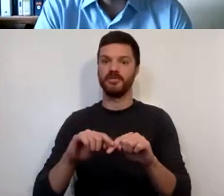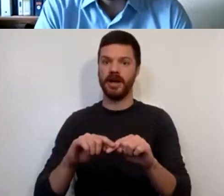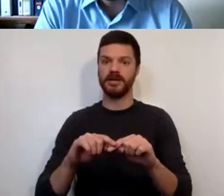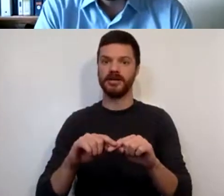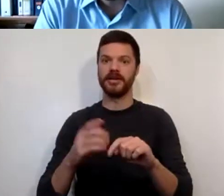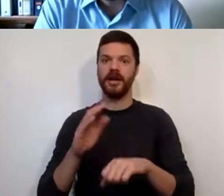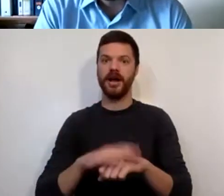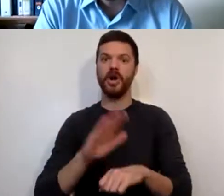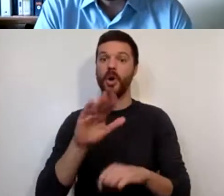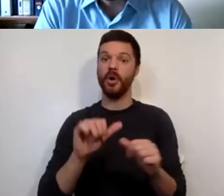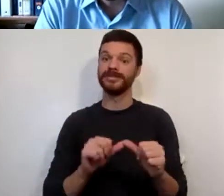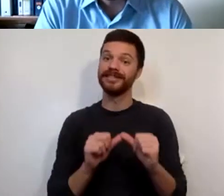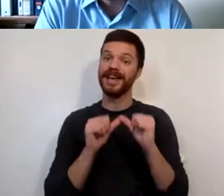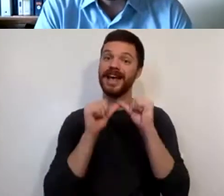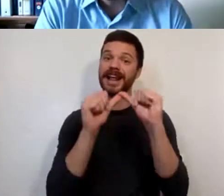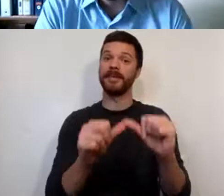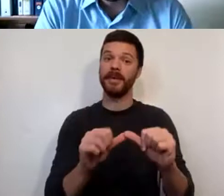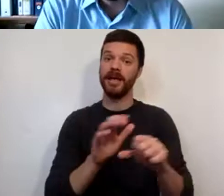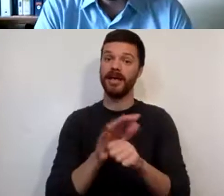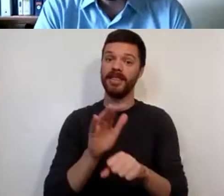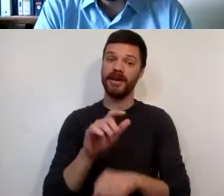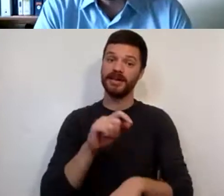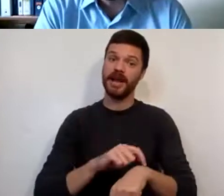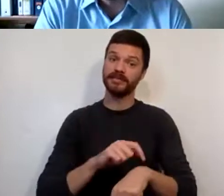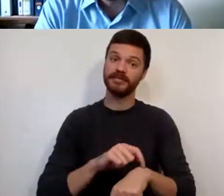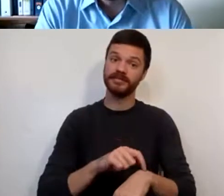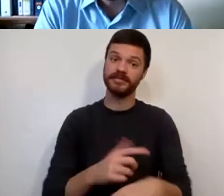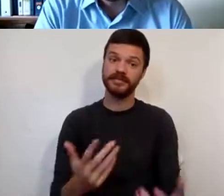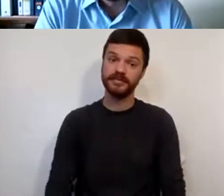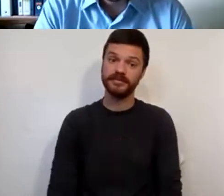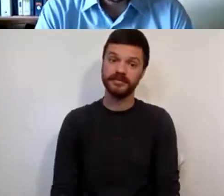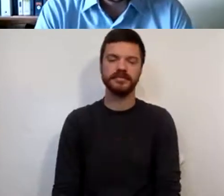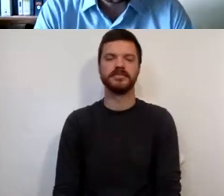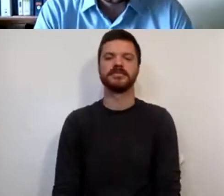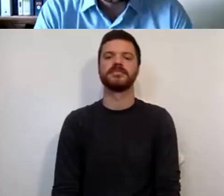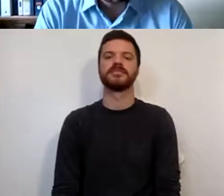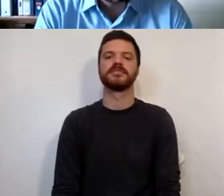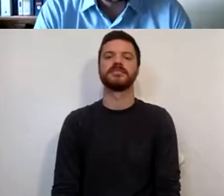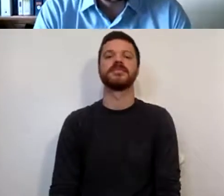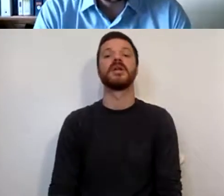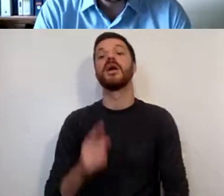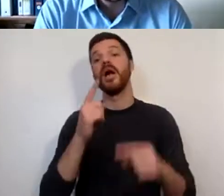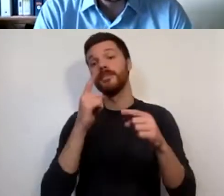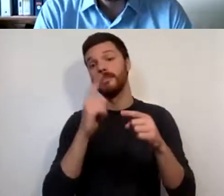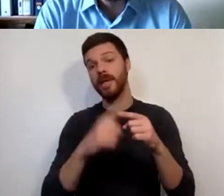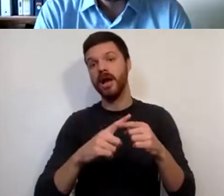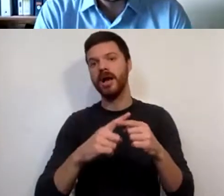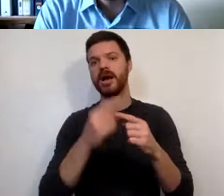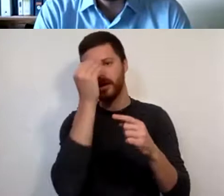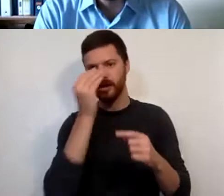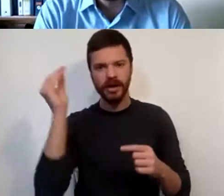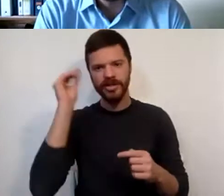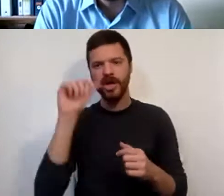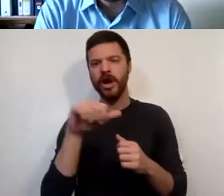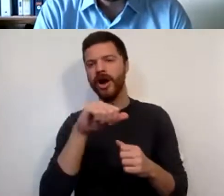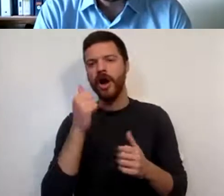sustain this over a sufficient period of time, plus taking into account all of the other secular stuff that hits